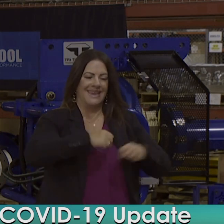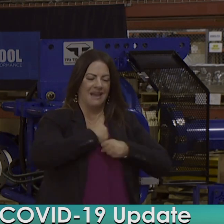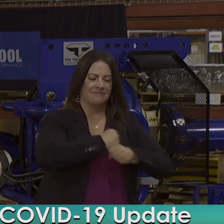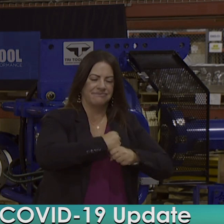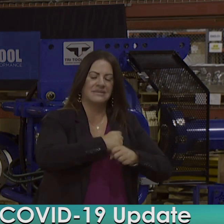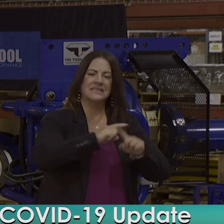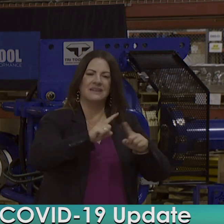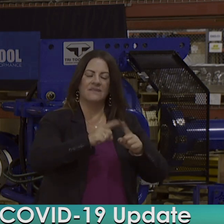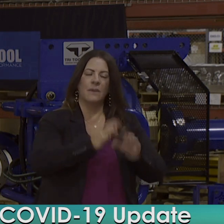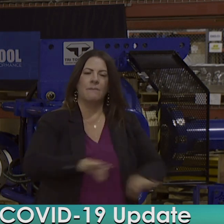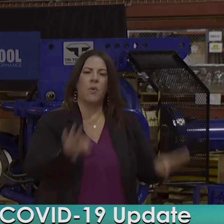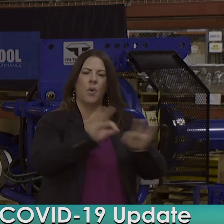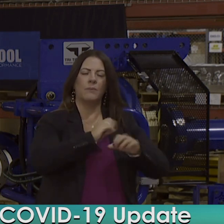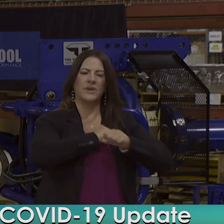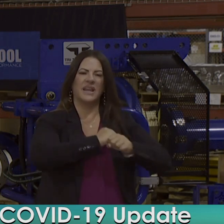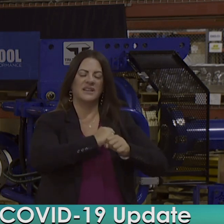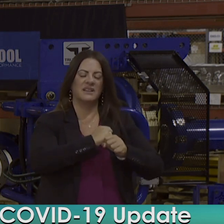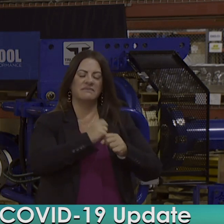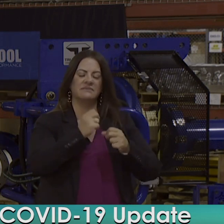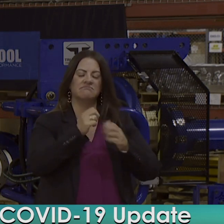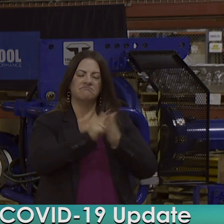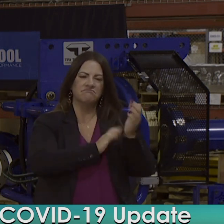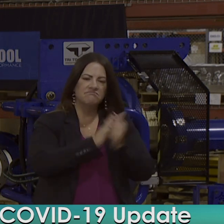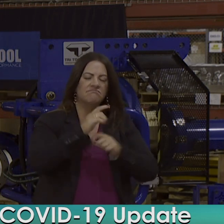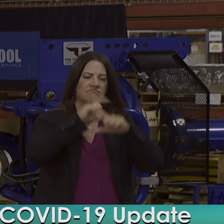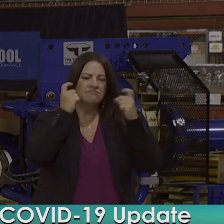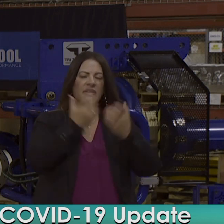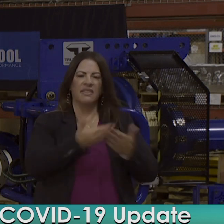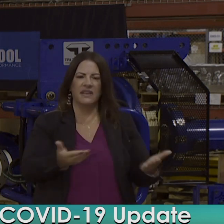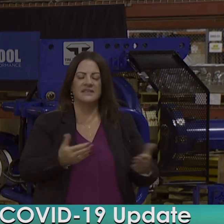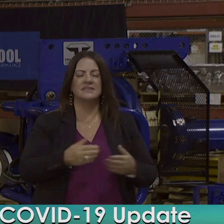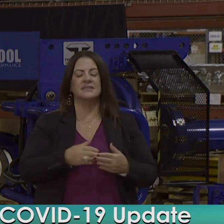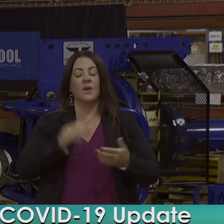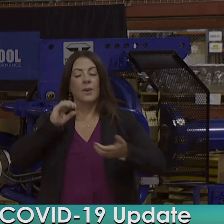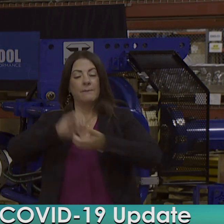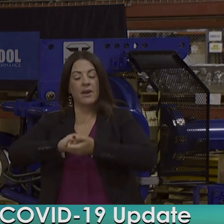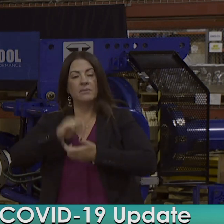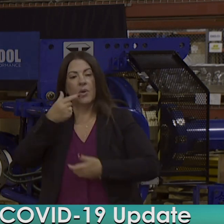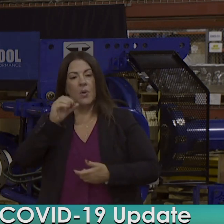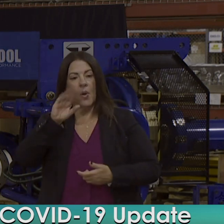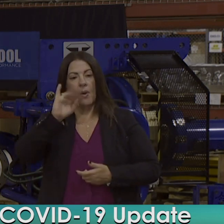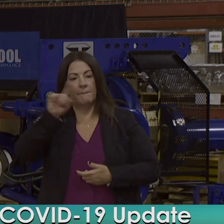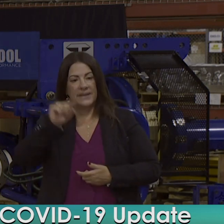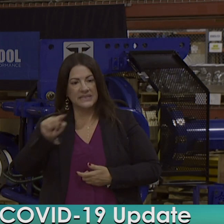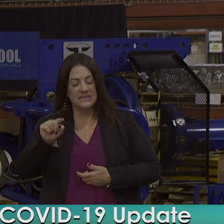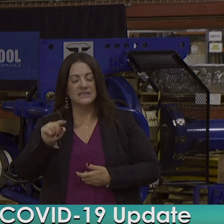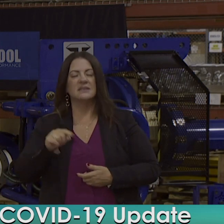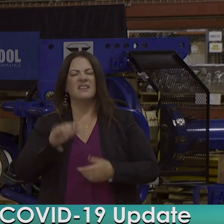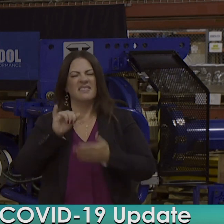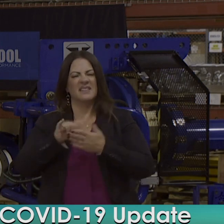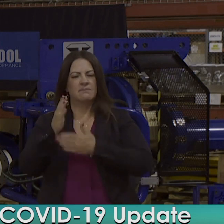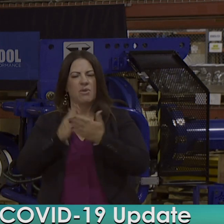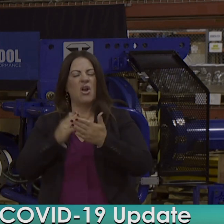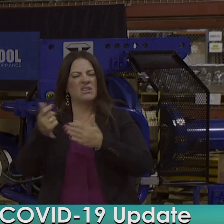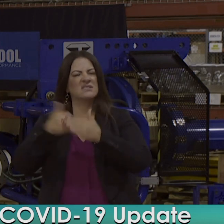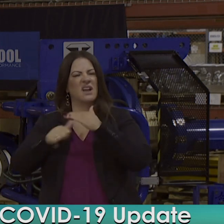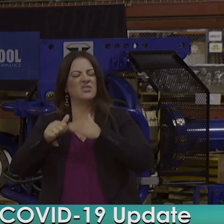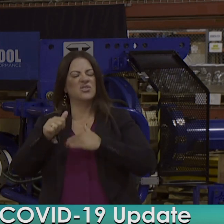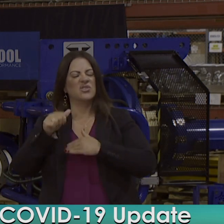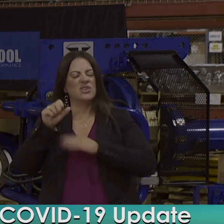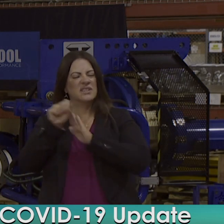ours. And so we've been working in partnership with GoBiz, again, our economic development arm in the state, working